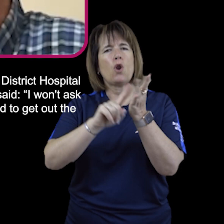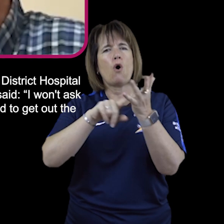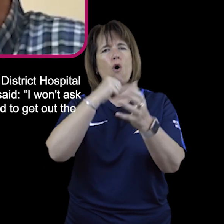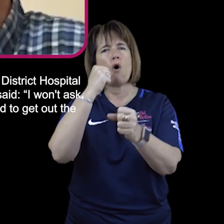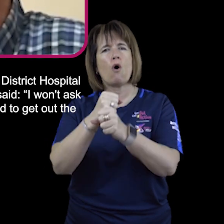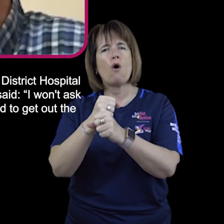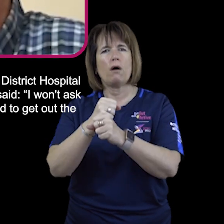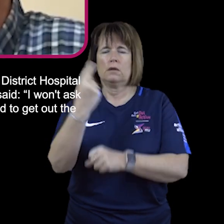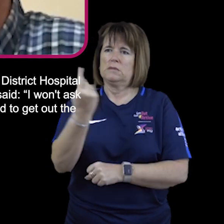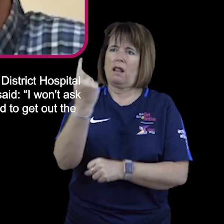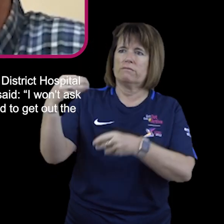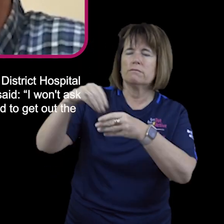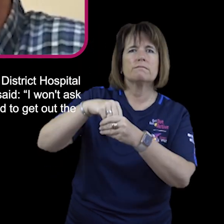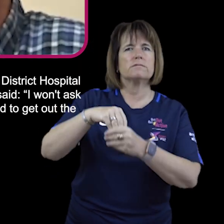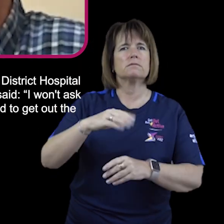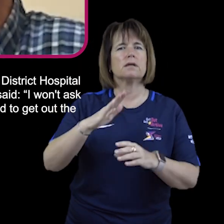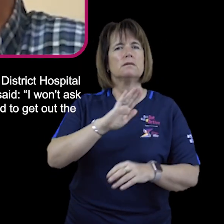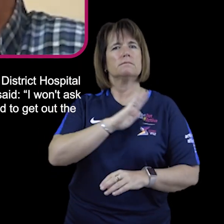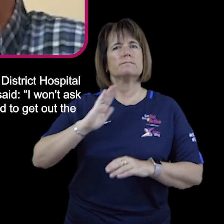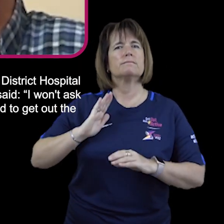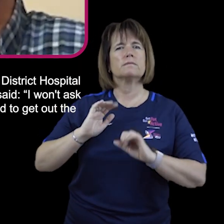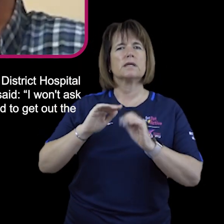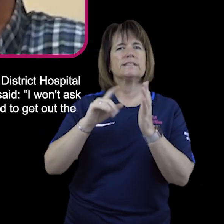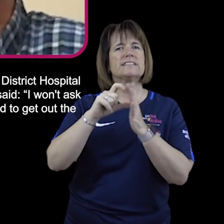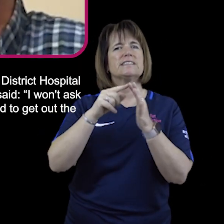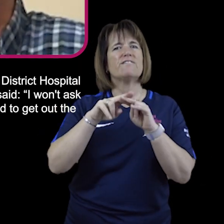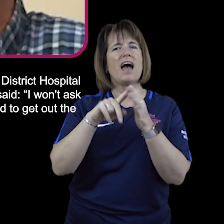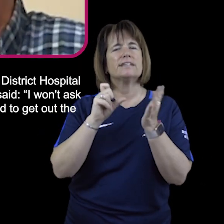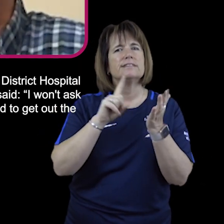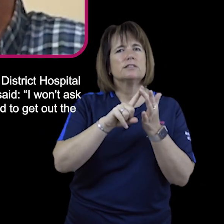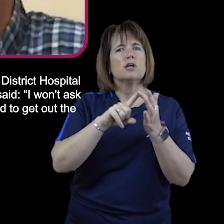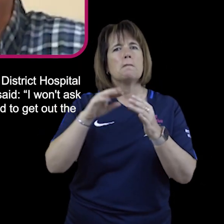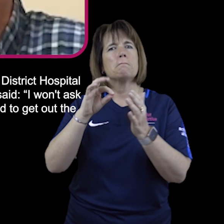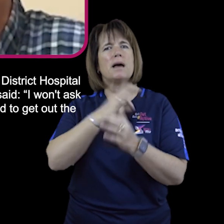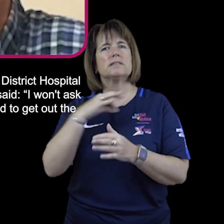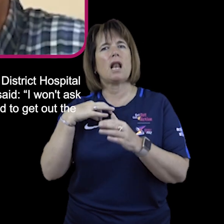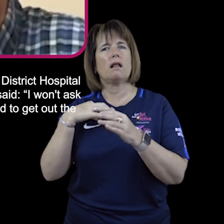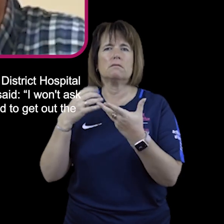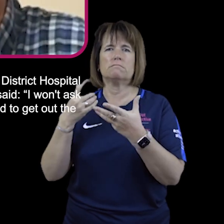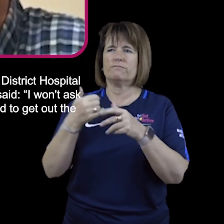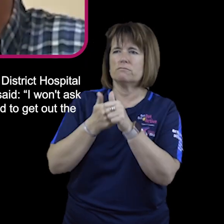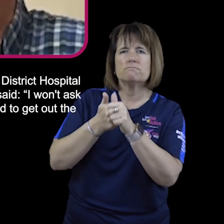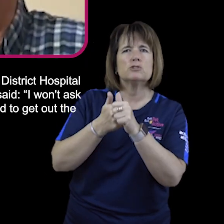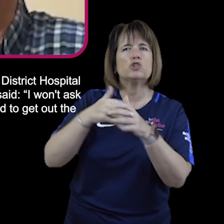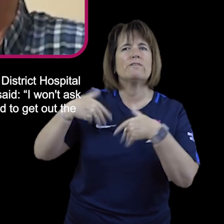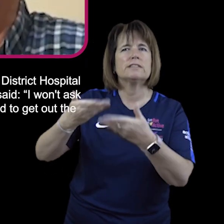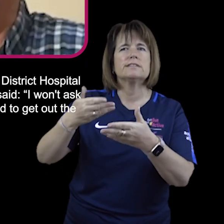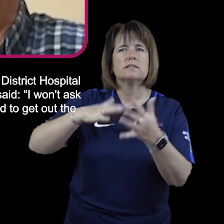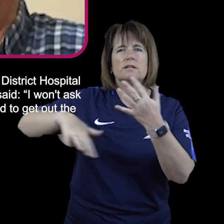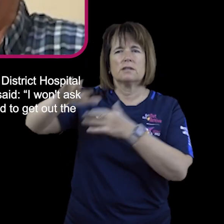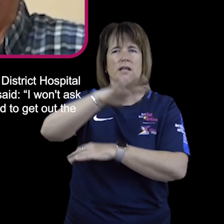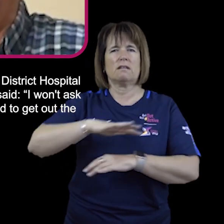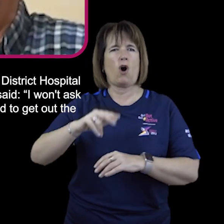a chap called Matt Long from the Defence Medical Welfare Service works around the district hospital in